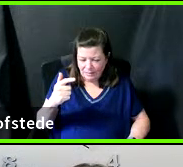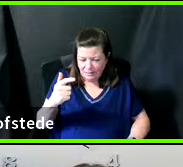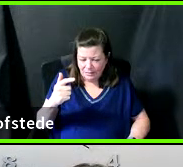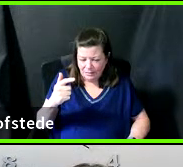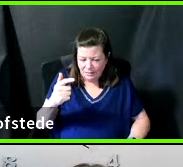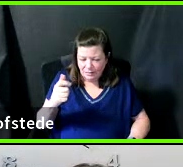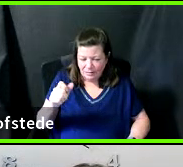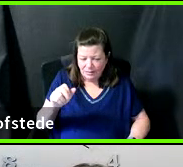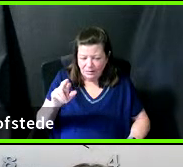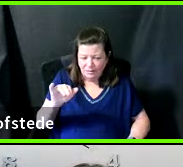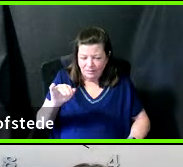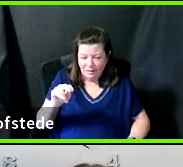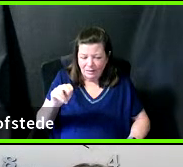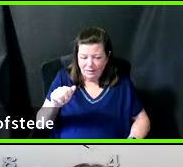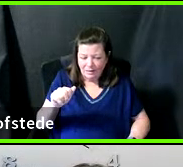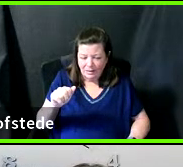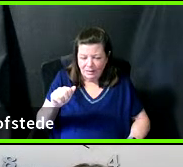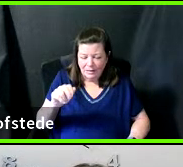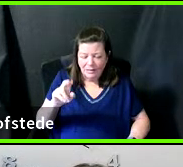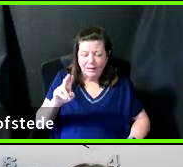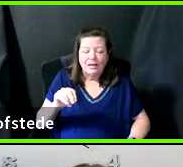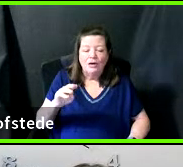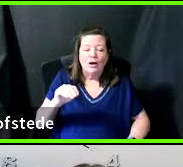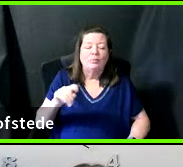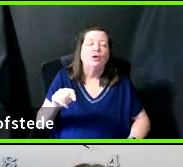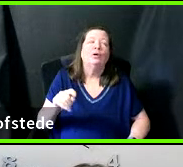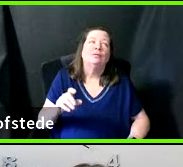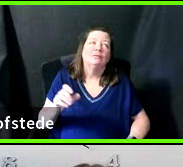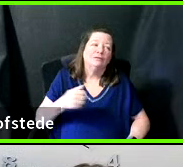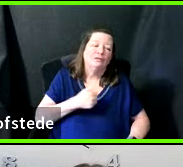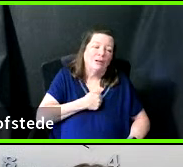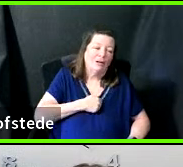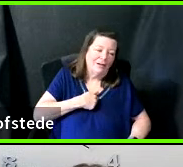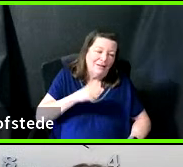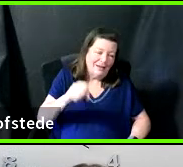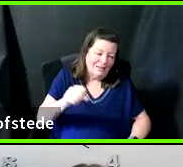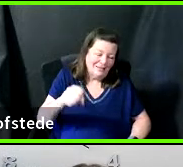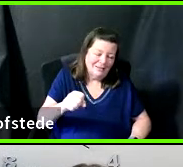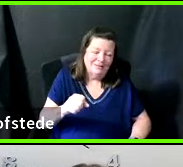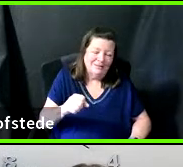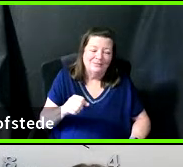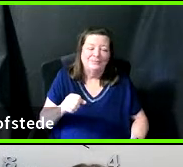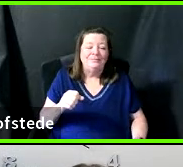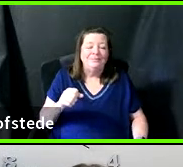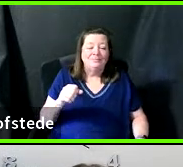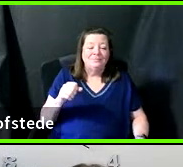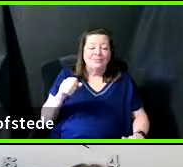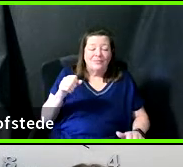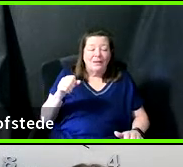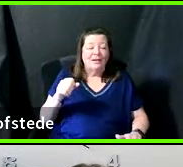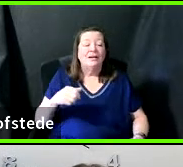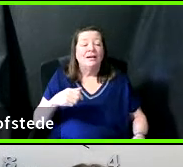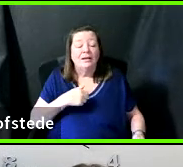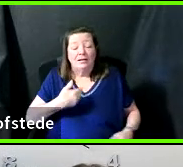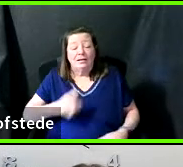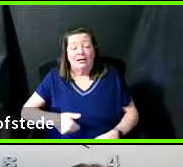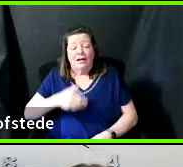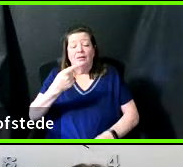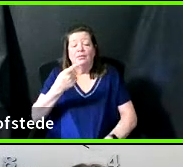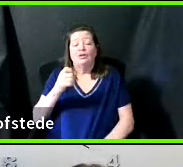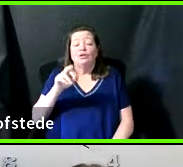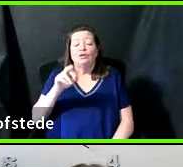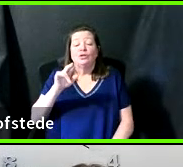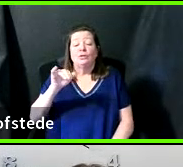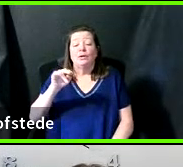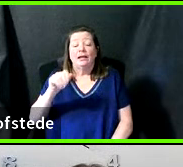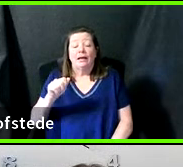Jarina, can you unmute? There Yes, you go. I sure can. Great. I'm Jarina Hatch. I